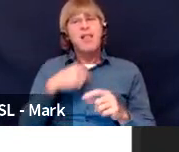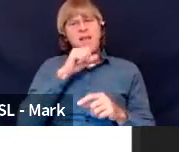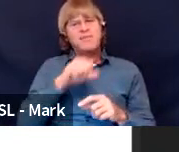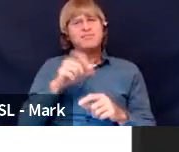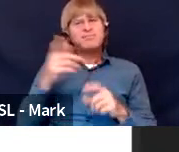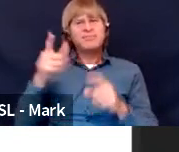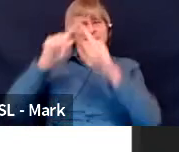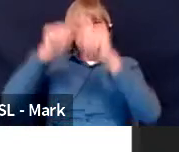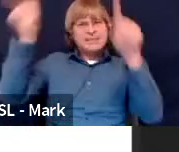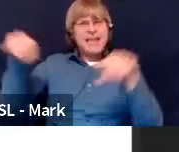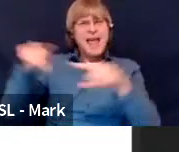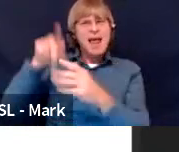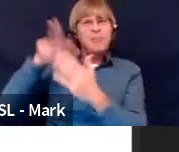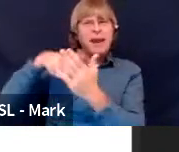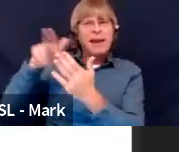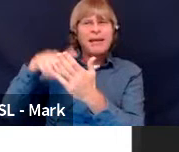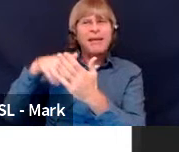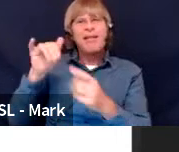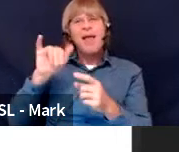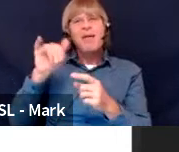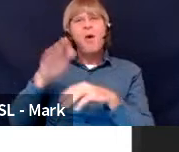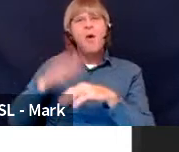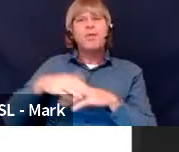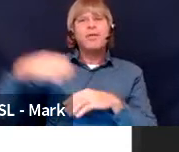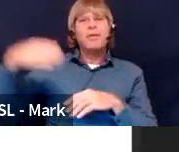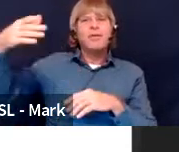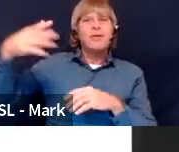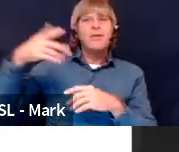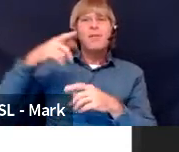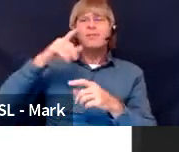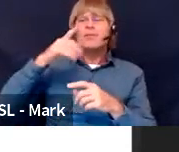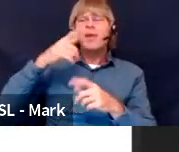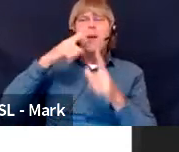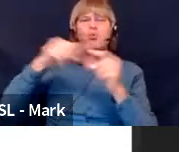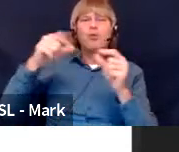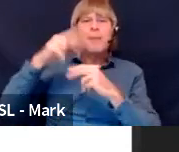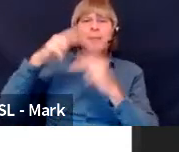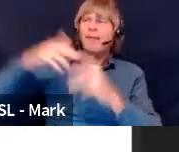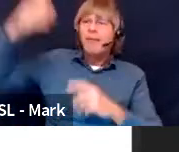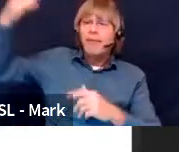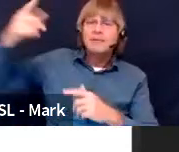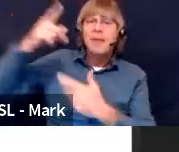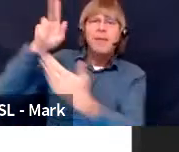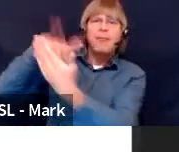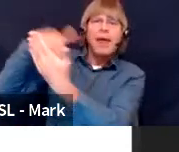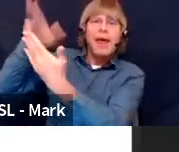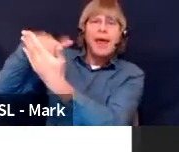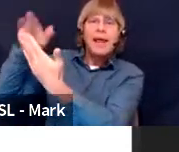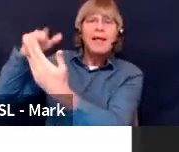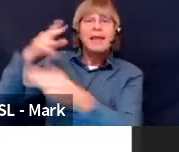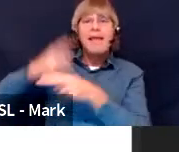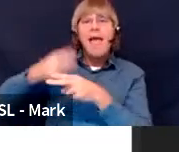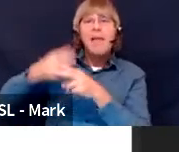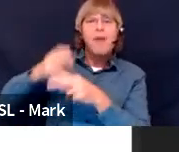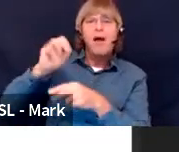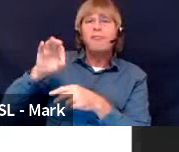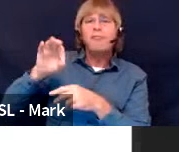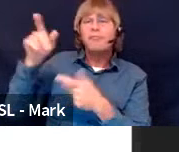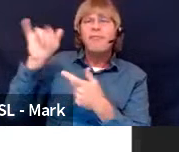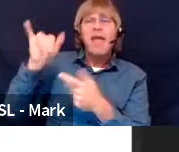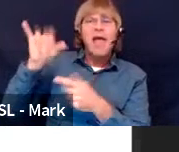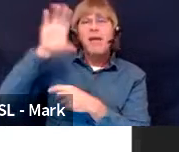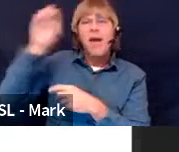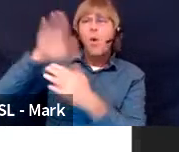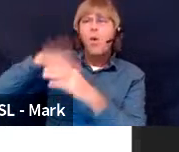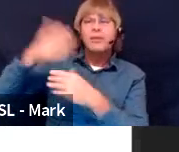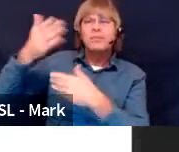know, you've seen the signs on the side of a brick building, or somebody painted the name of a company